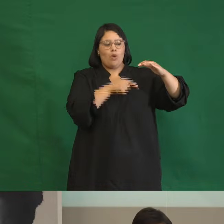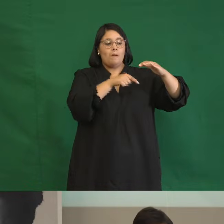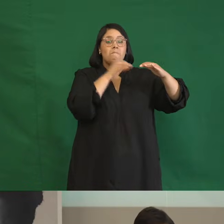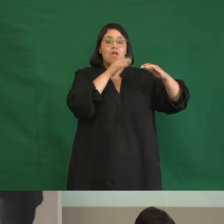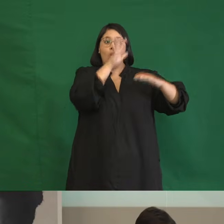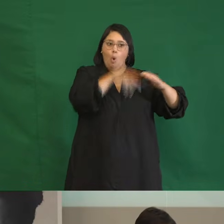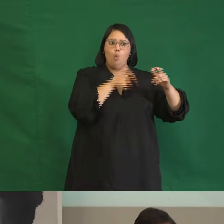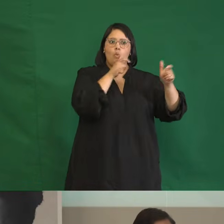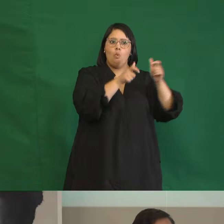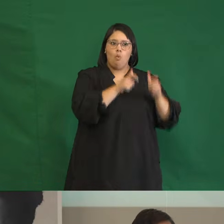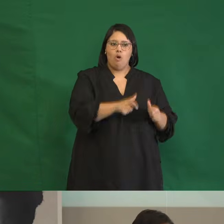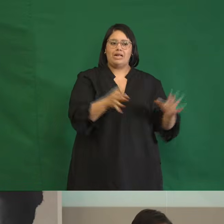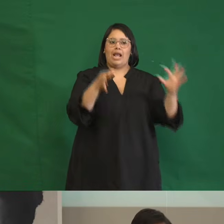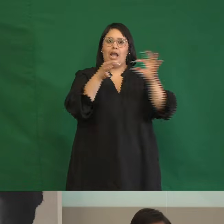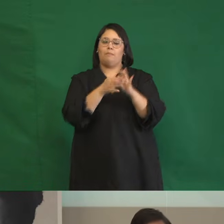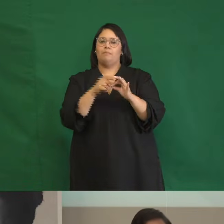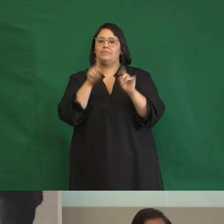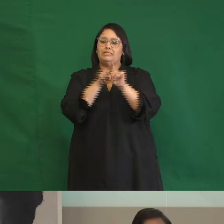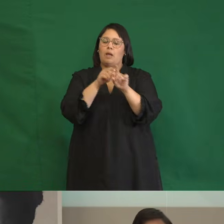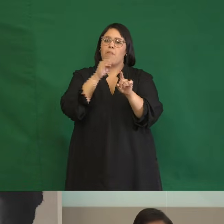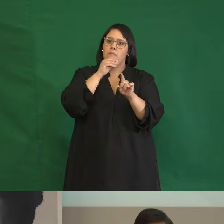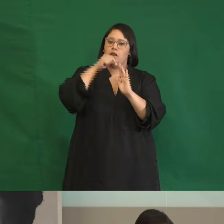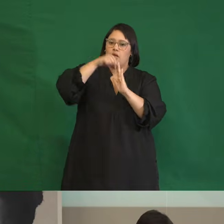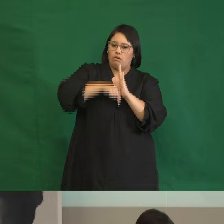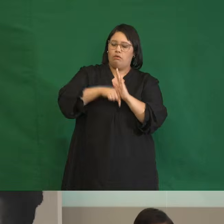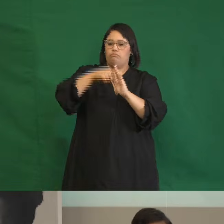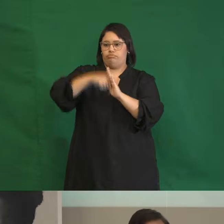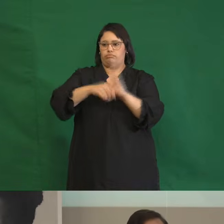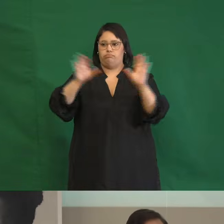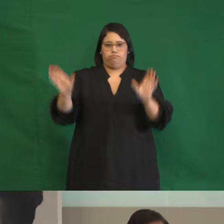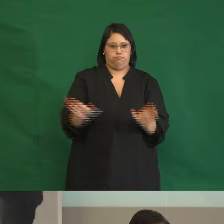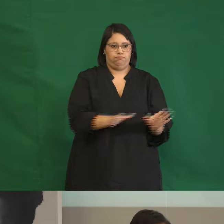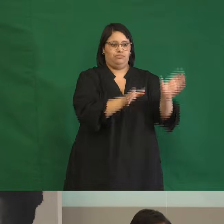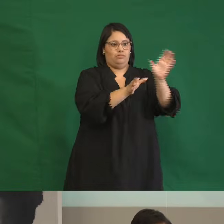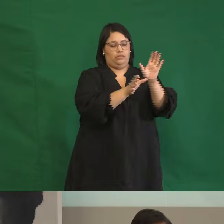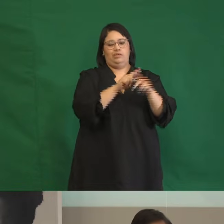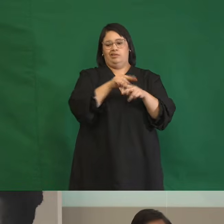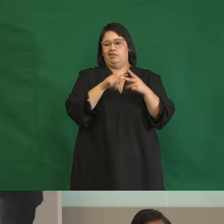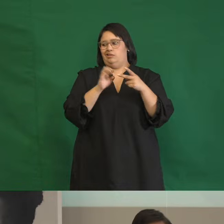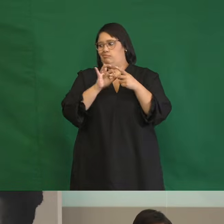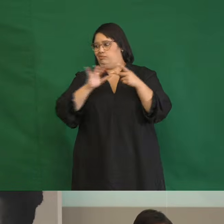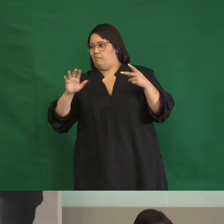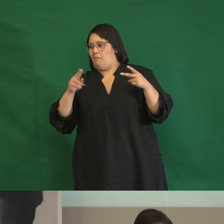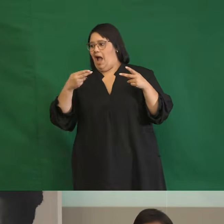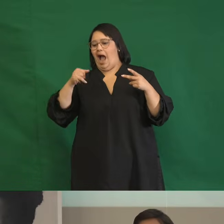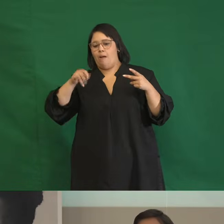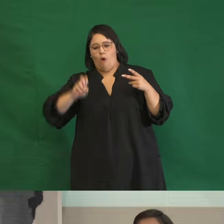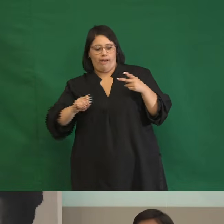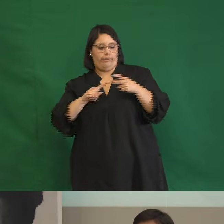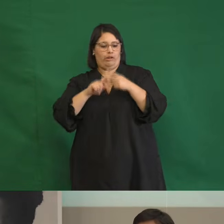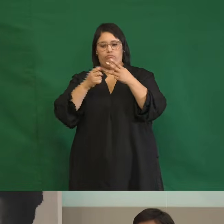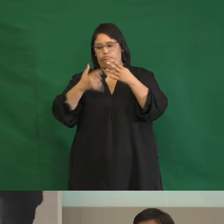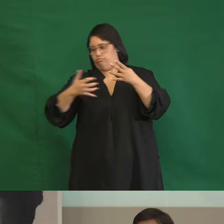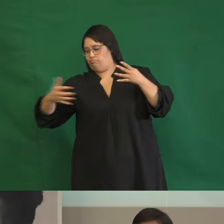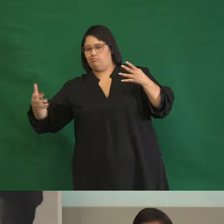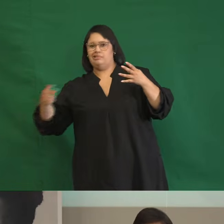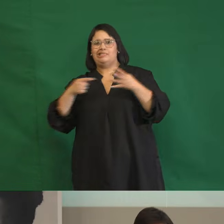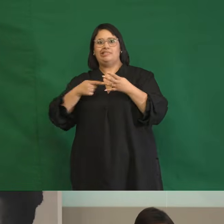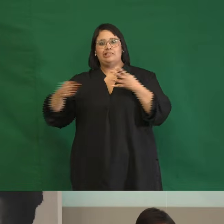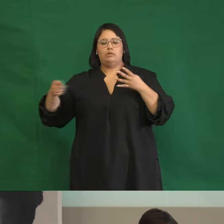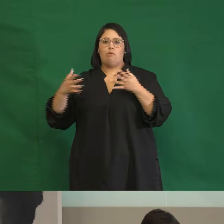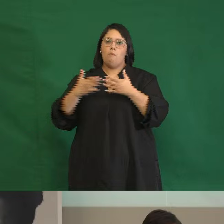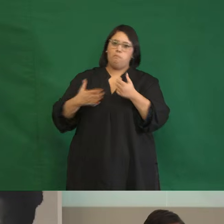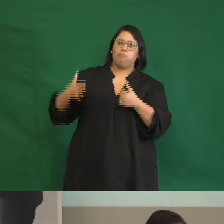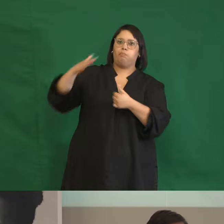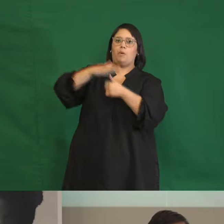lexical relations. Hyponymy, hyponymy, meronymy, holonymy are some of the most